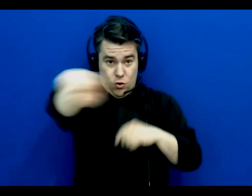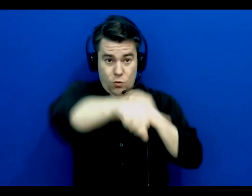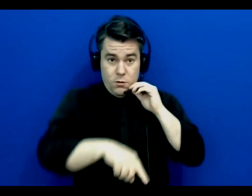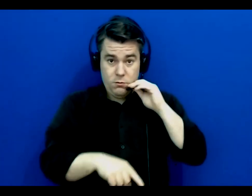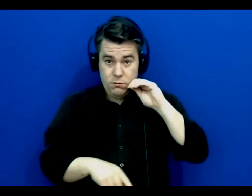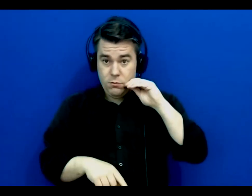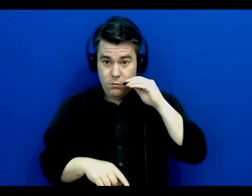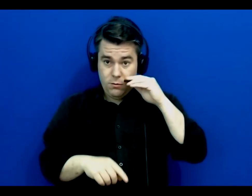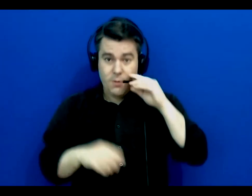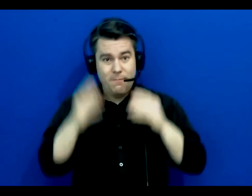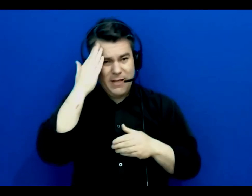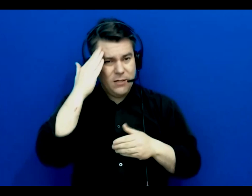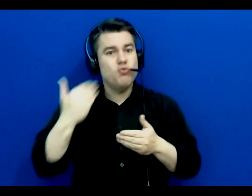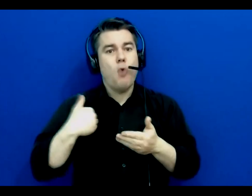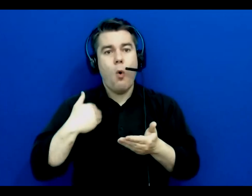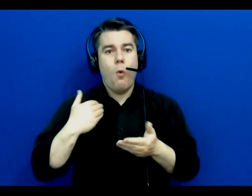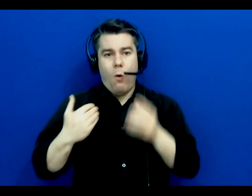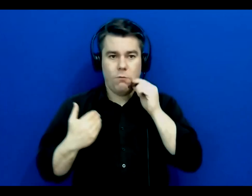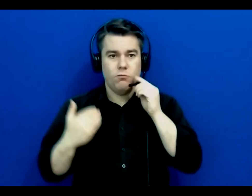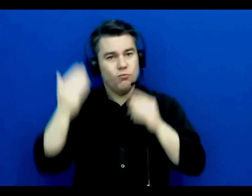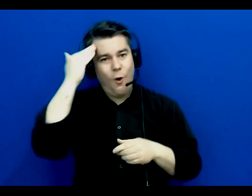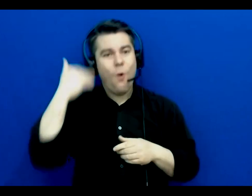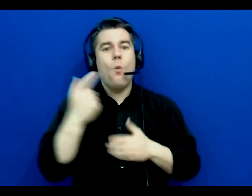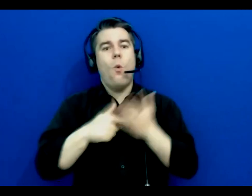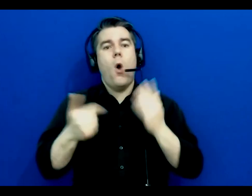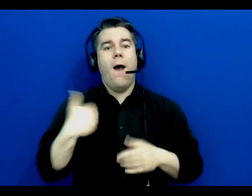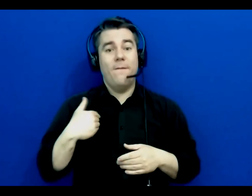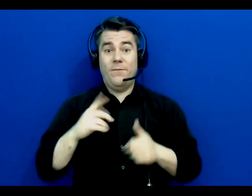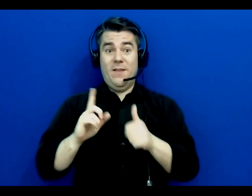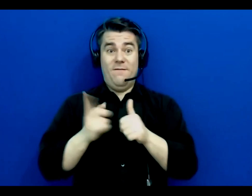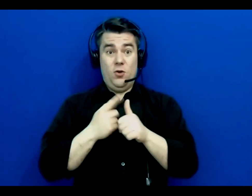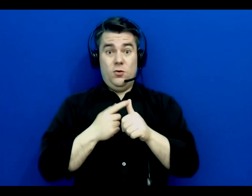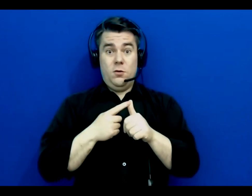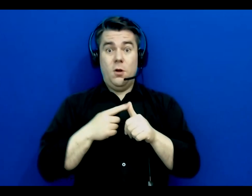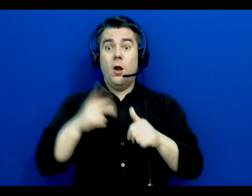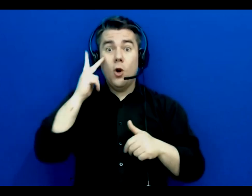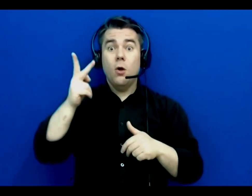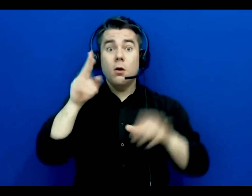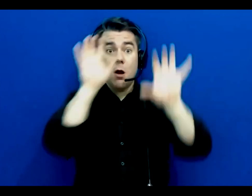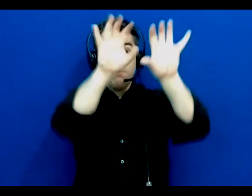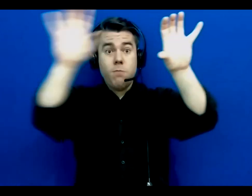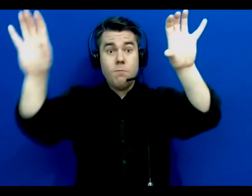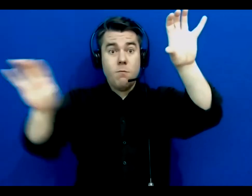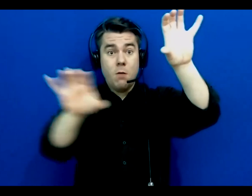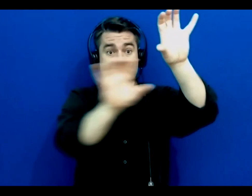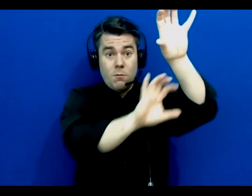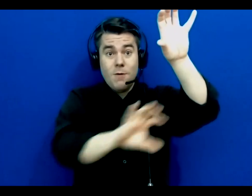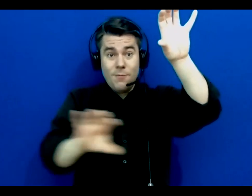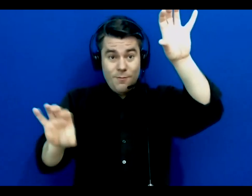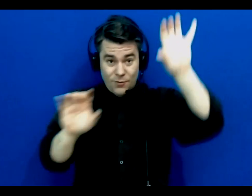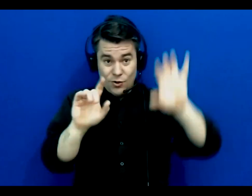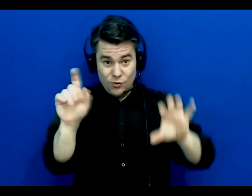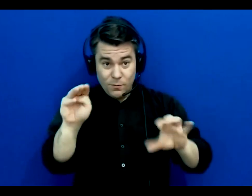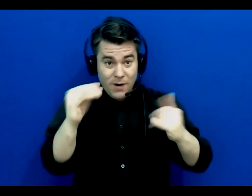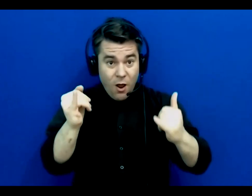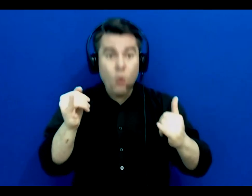you know what you have. First of all, take a look at all the people that are here. You have an amazing team. And